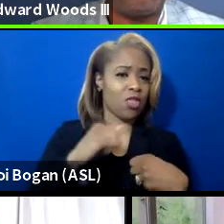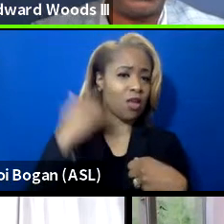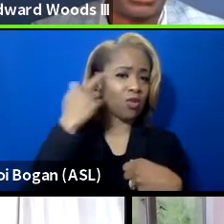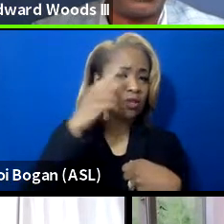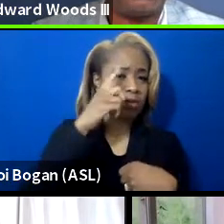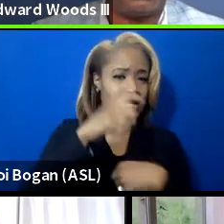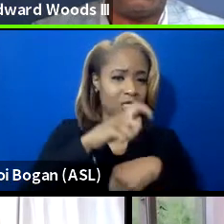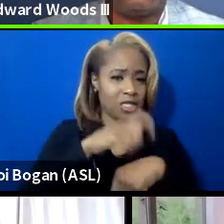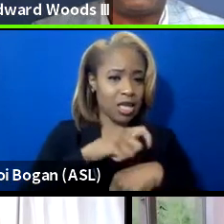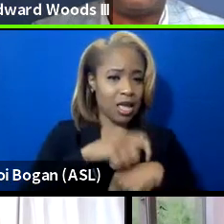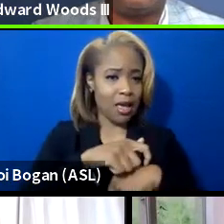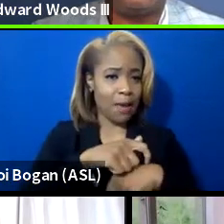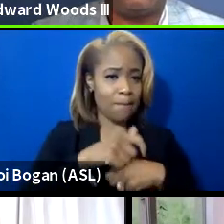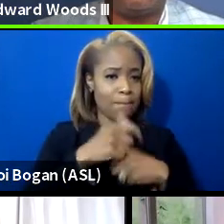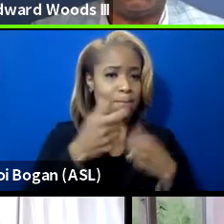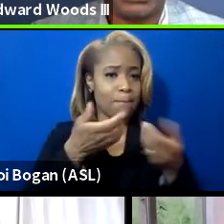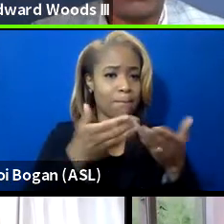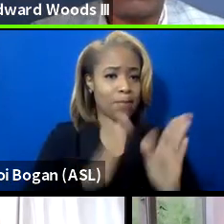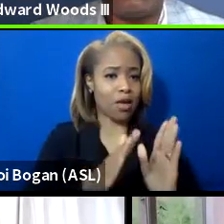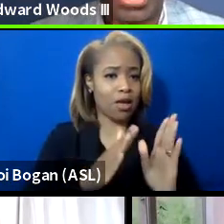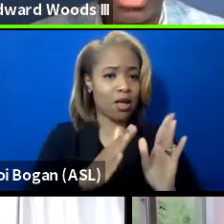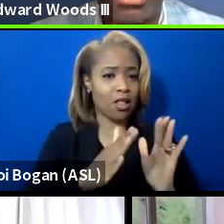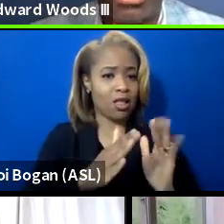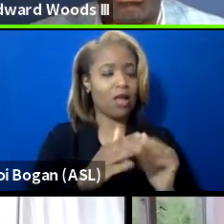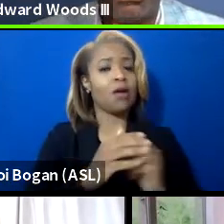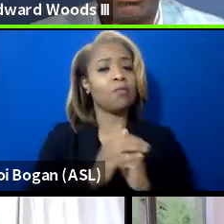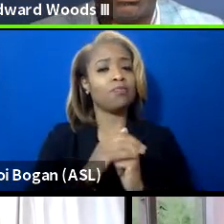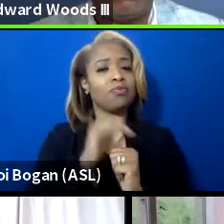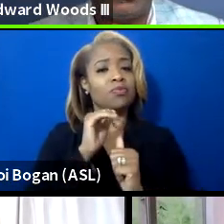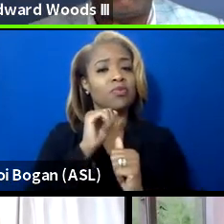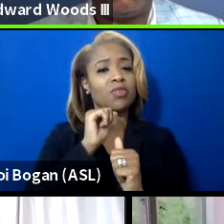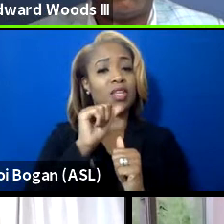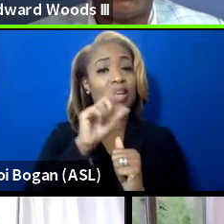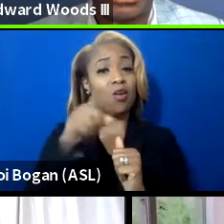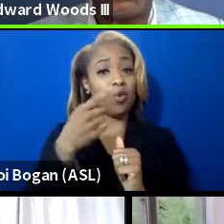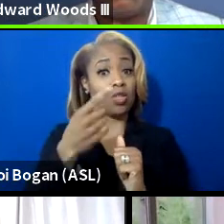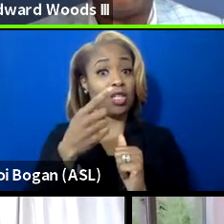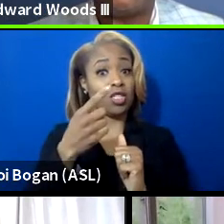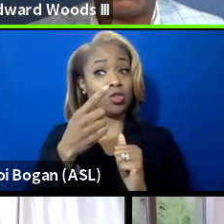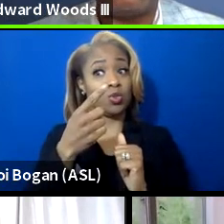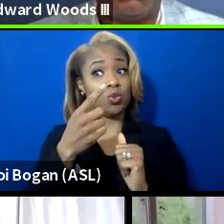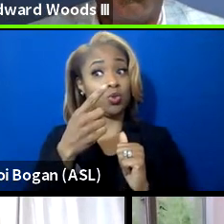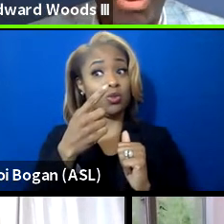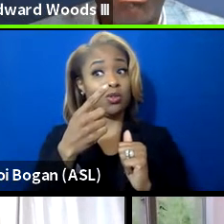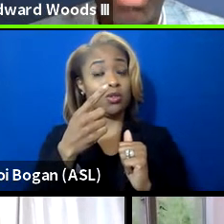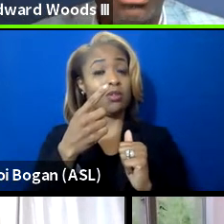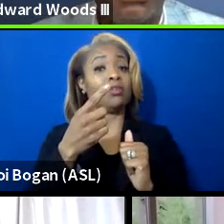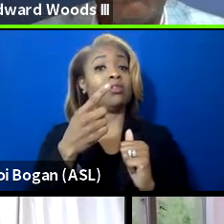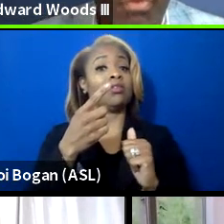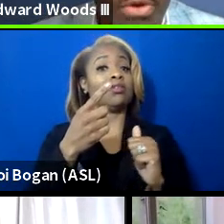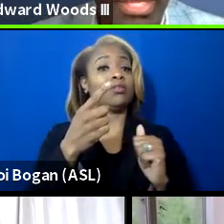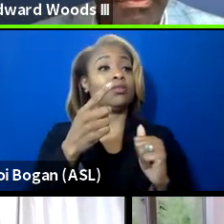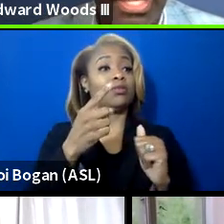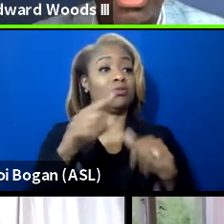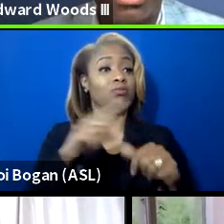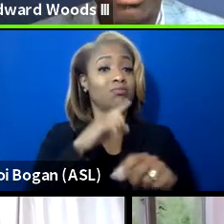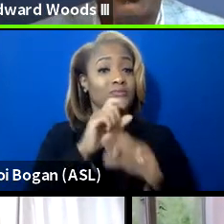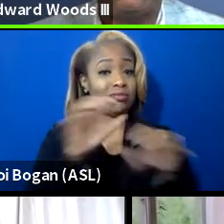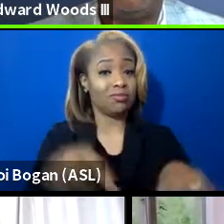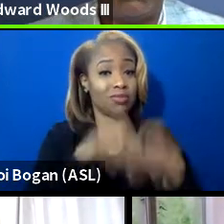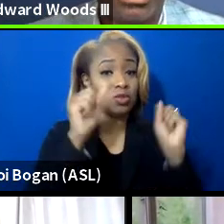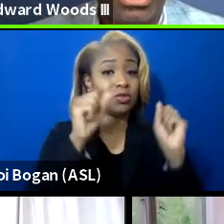of the time allotted that to not only execute the event for that, but also in preparation for